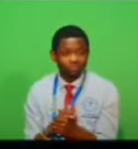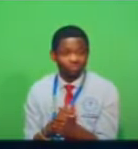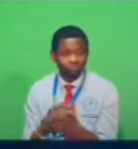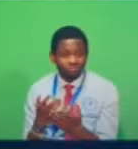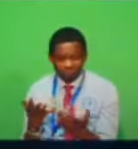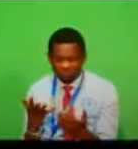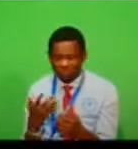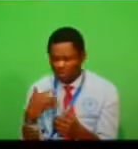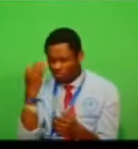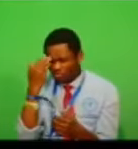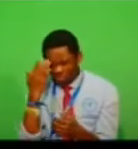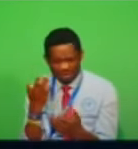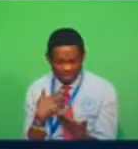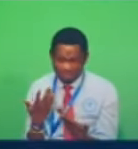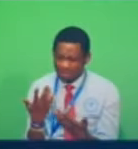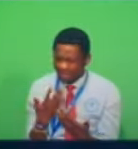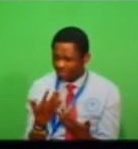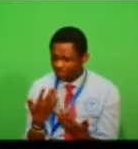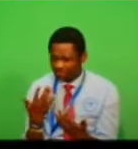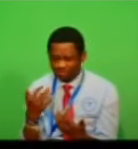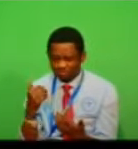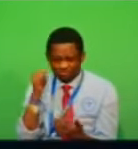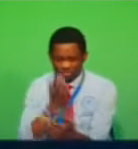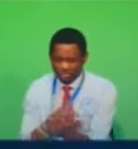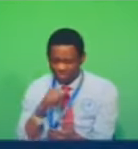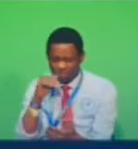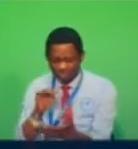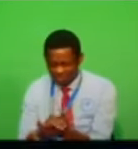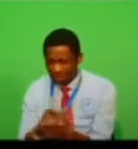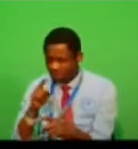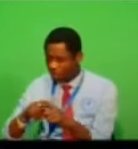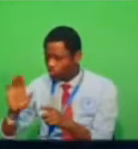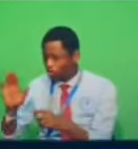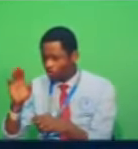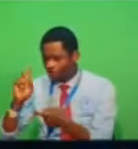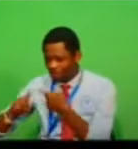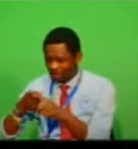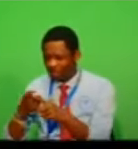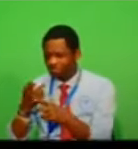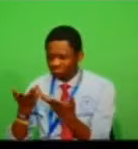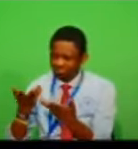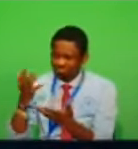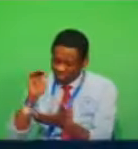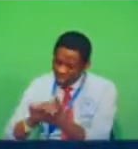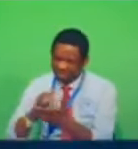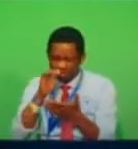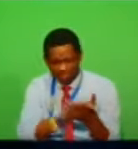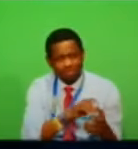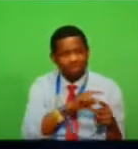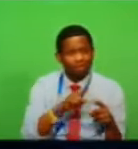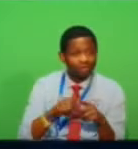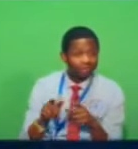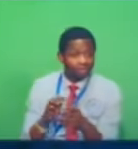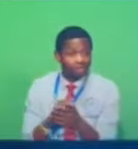their first child's birthday and stuff, and this is now her celebration. So I told my ministry partners, I says, look, I'm going to leave early from